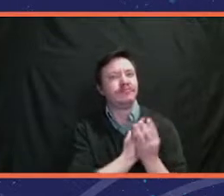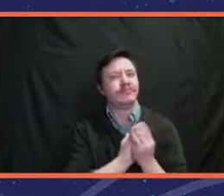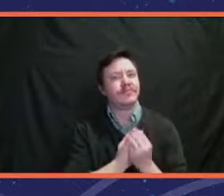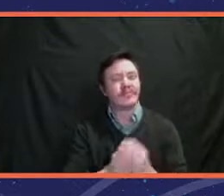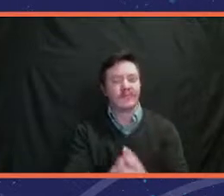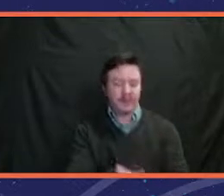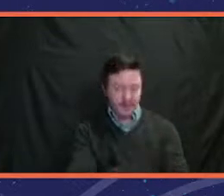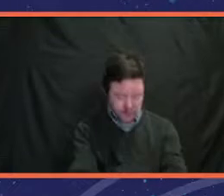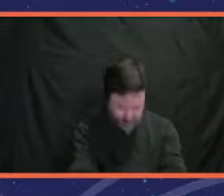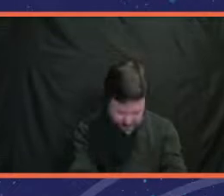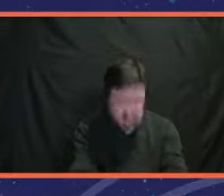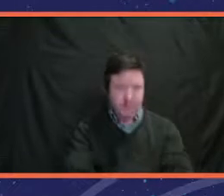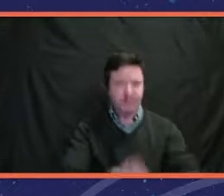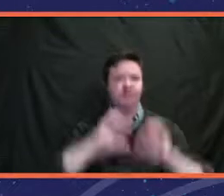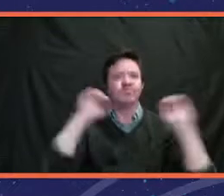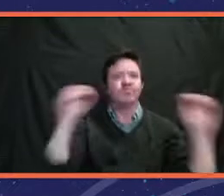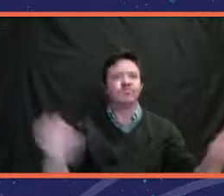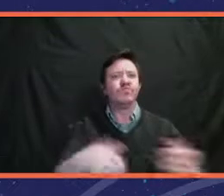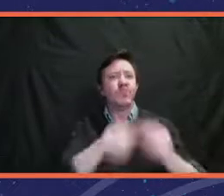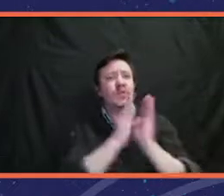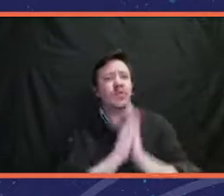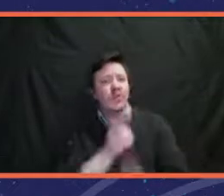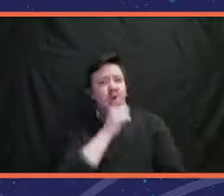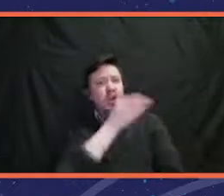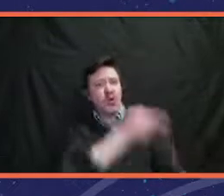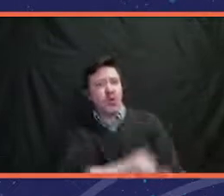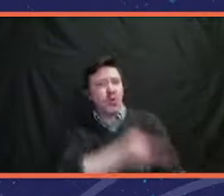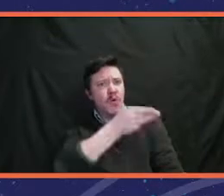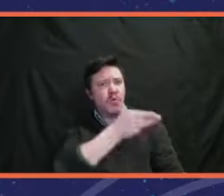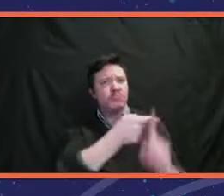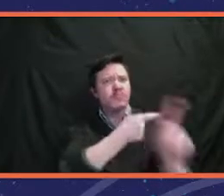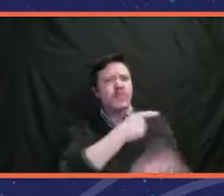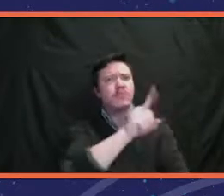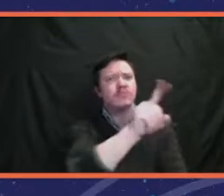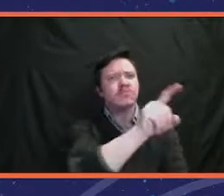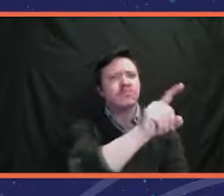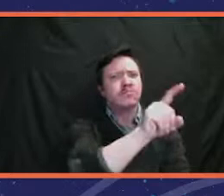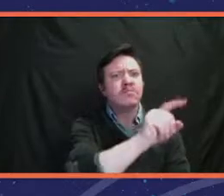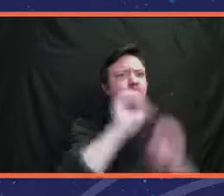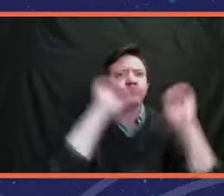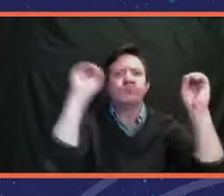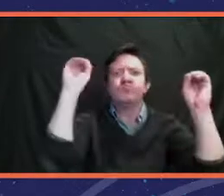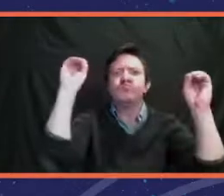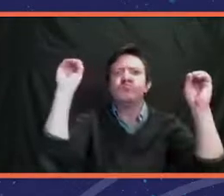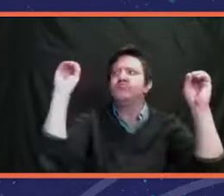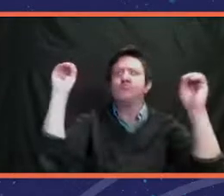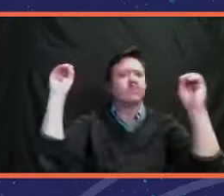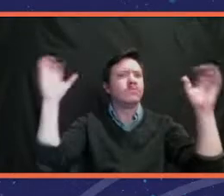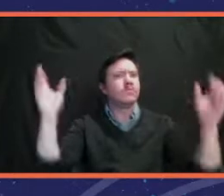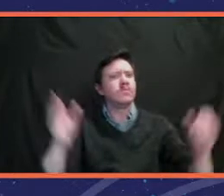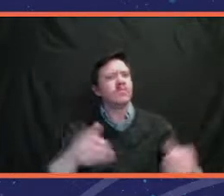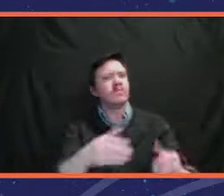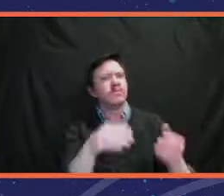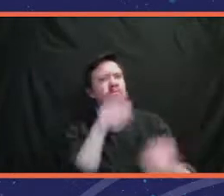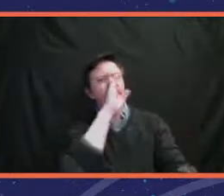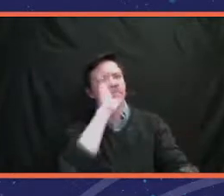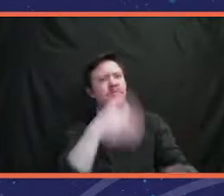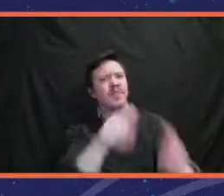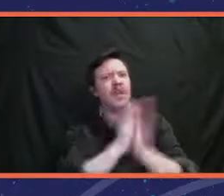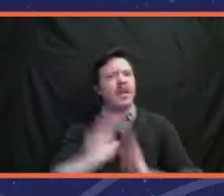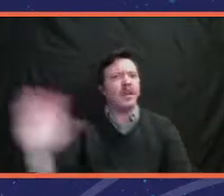Nobody asked you who you were or where you were from. Never asked your dialect, just stripped your native